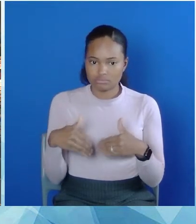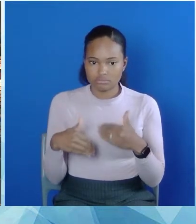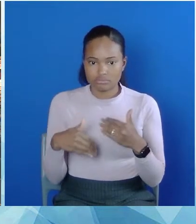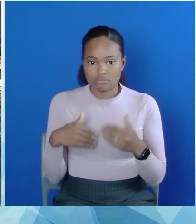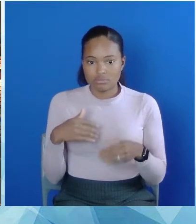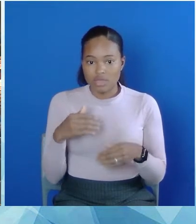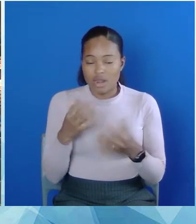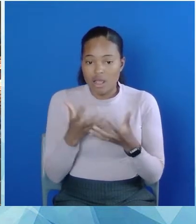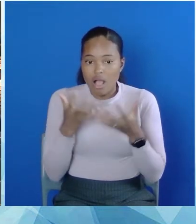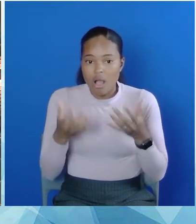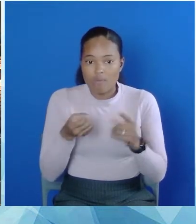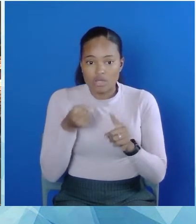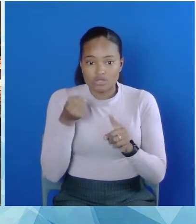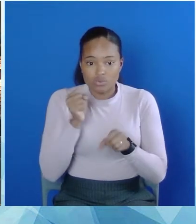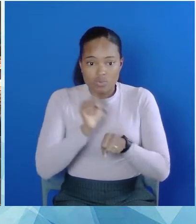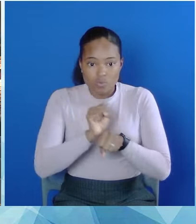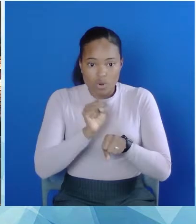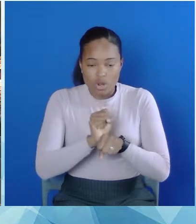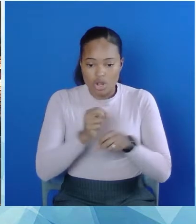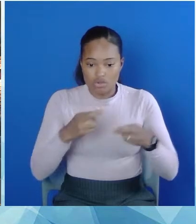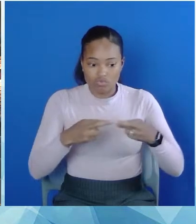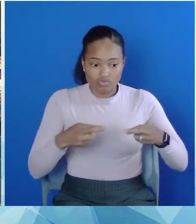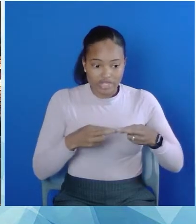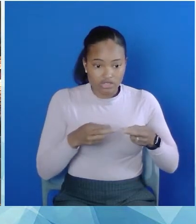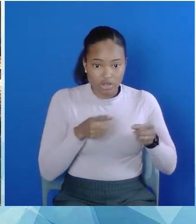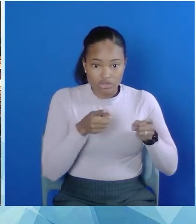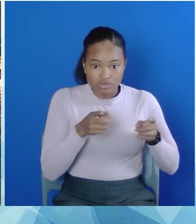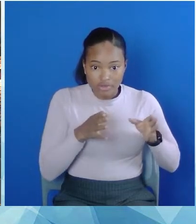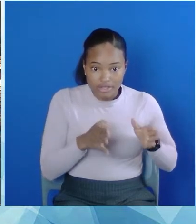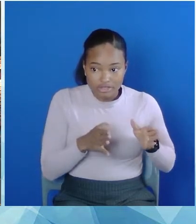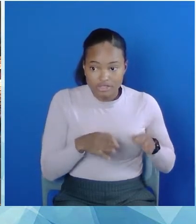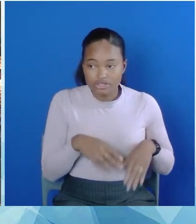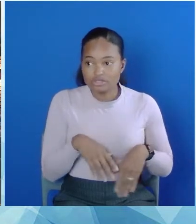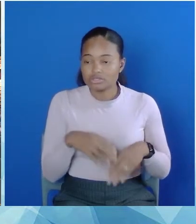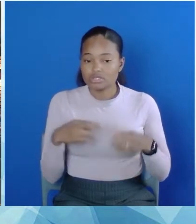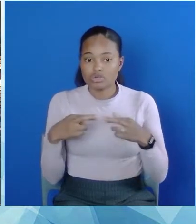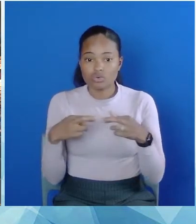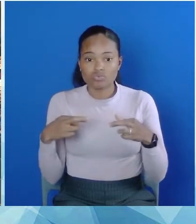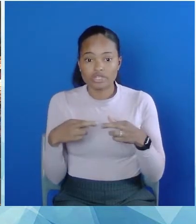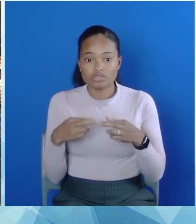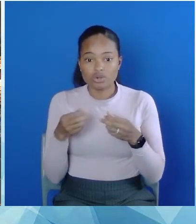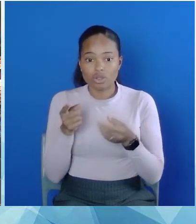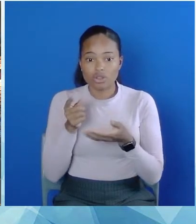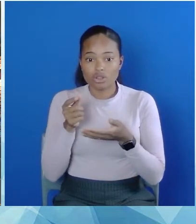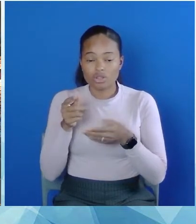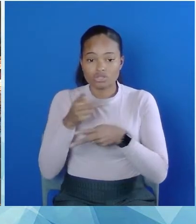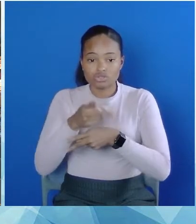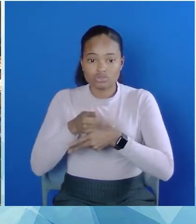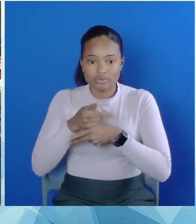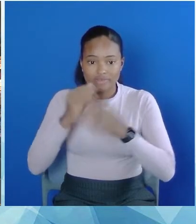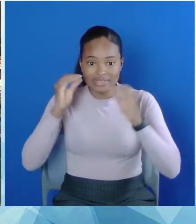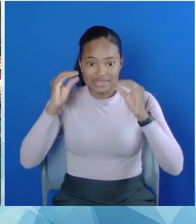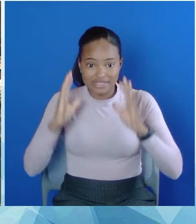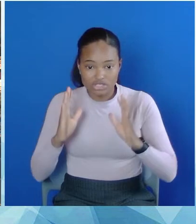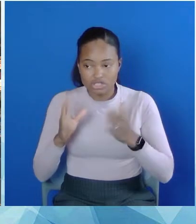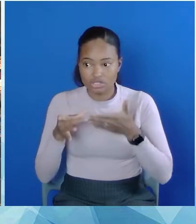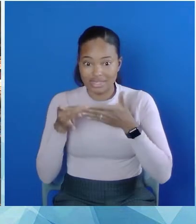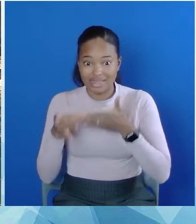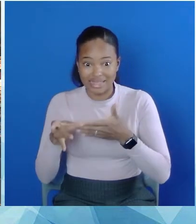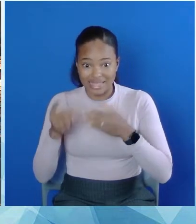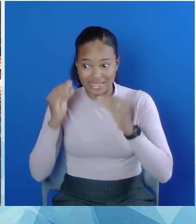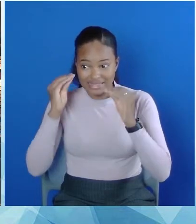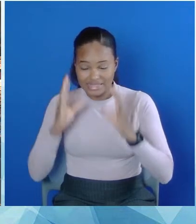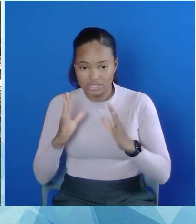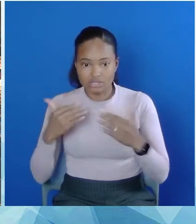the regional directors, the regional supervising teachers, the lead teachers have put into